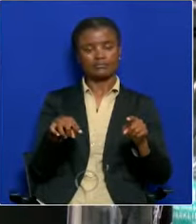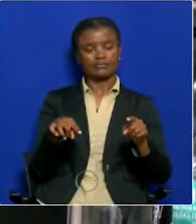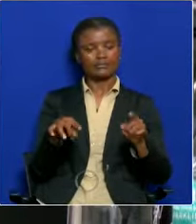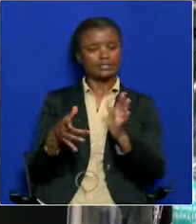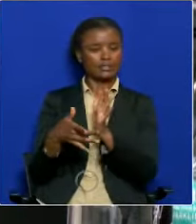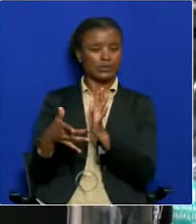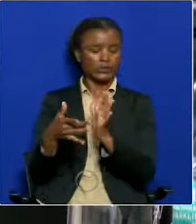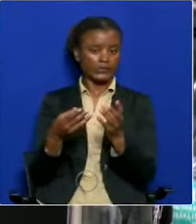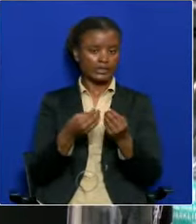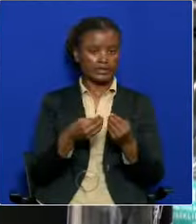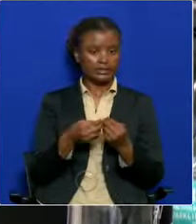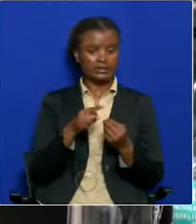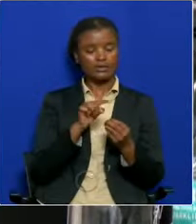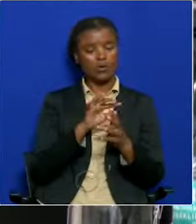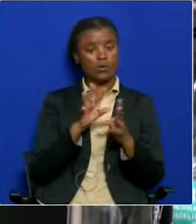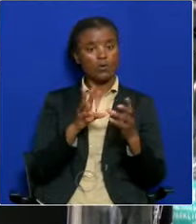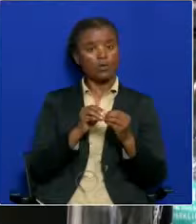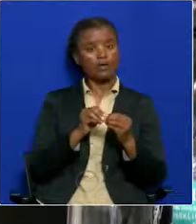to